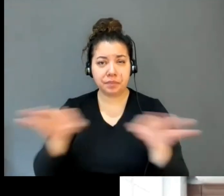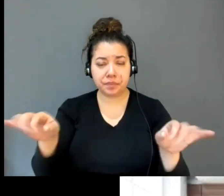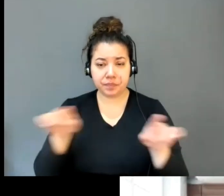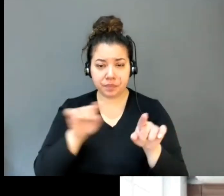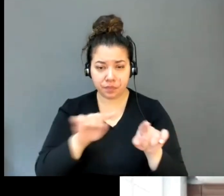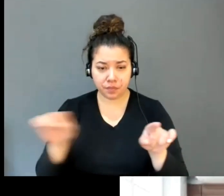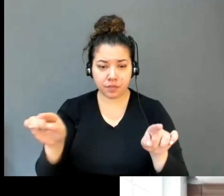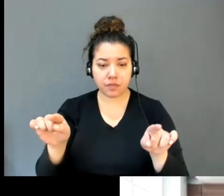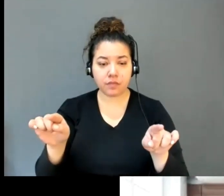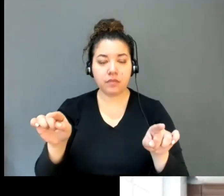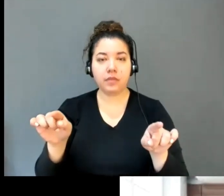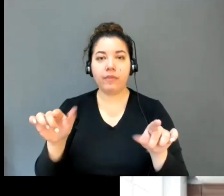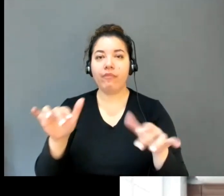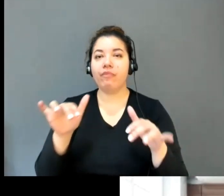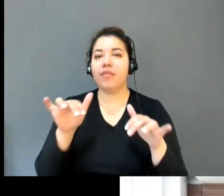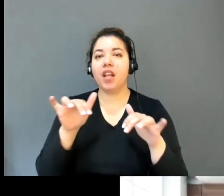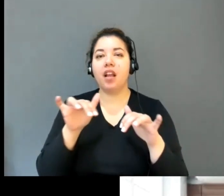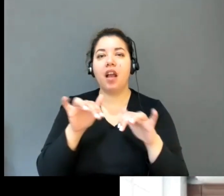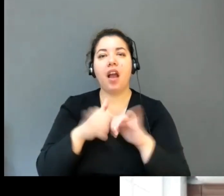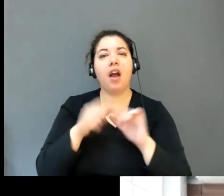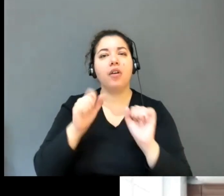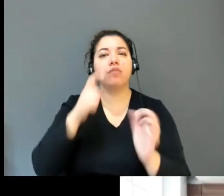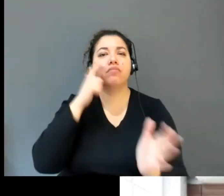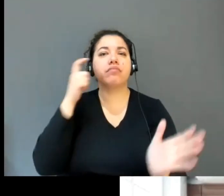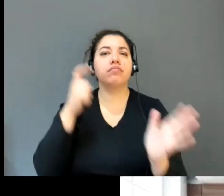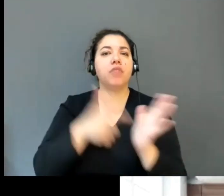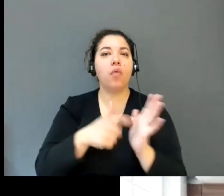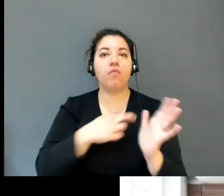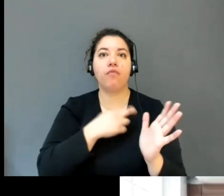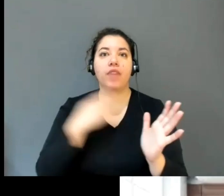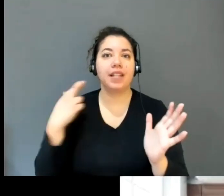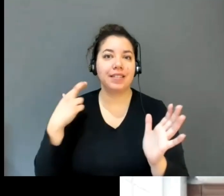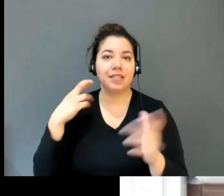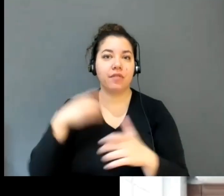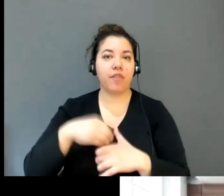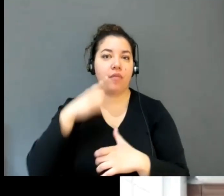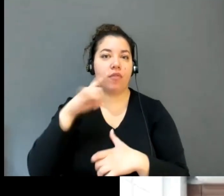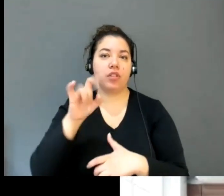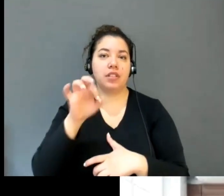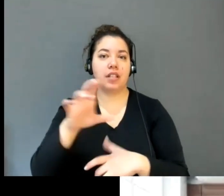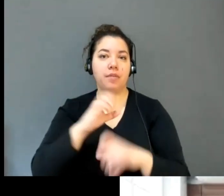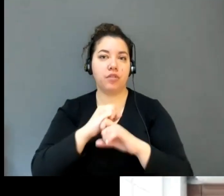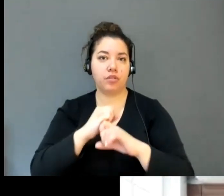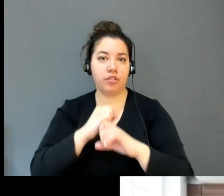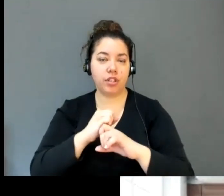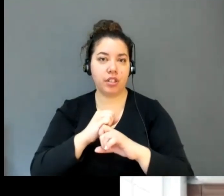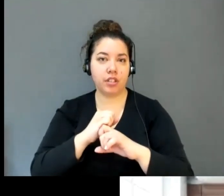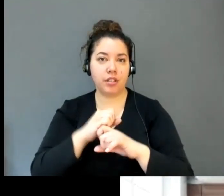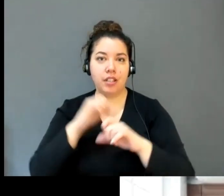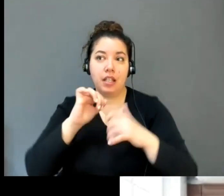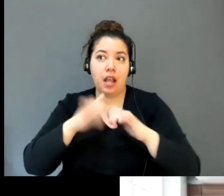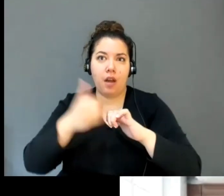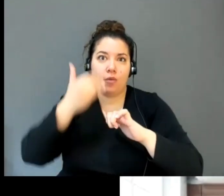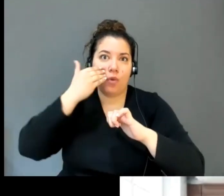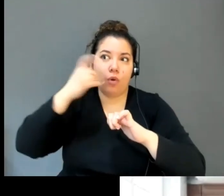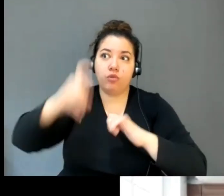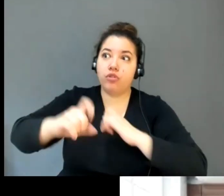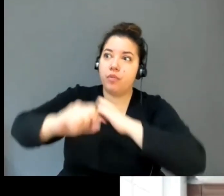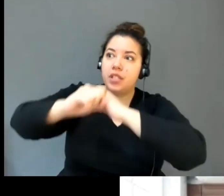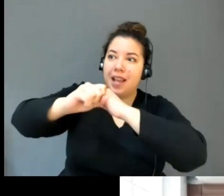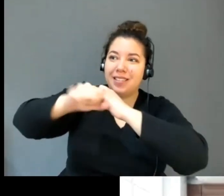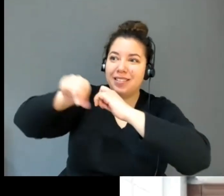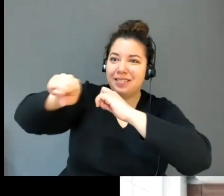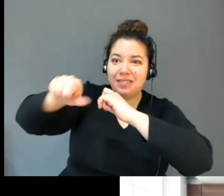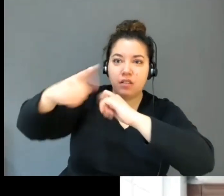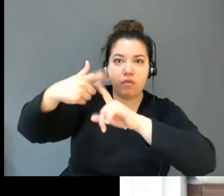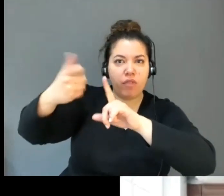do you know what risks there are in cybersecurity to then even like know to protect a company from them? How do you know what's